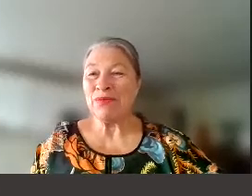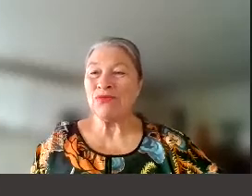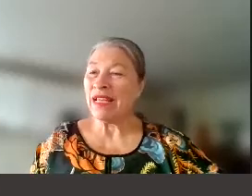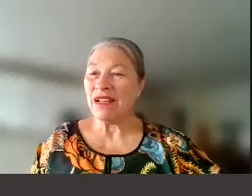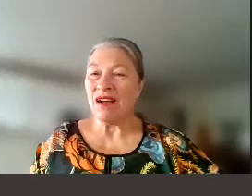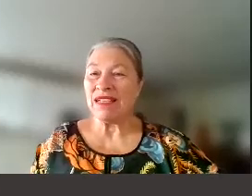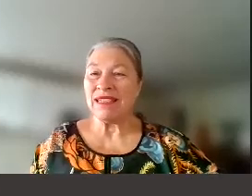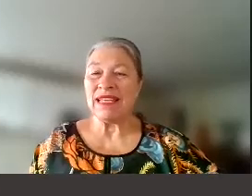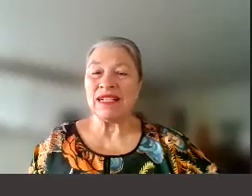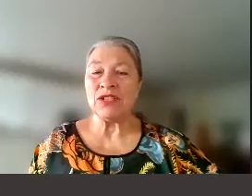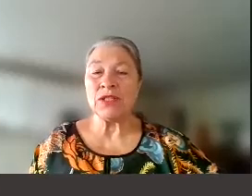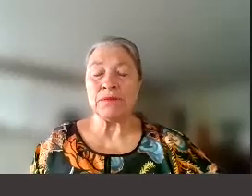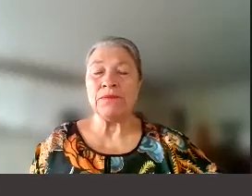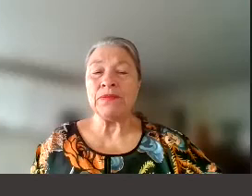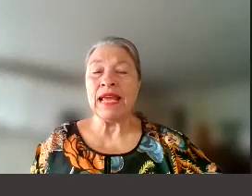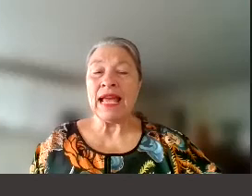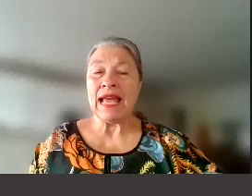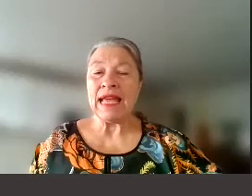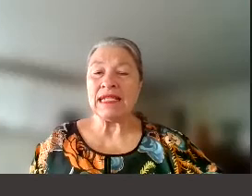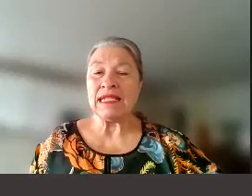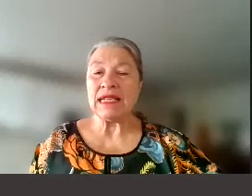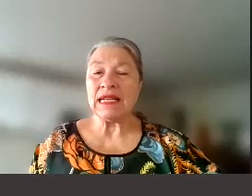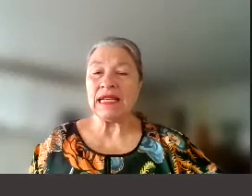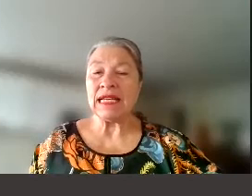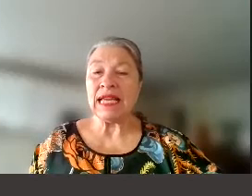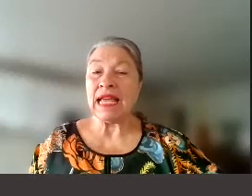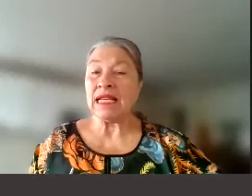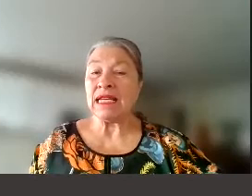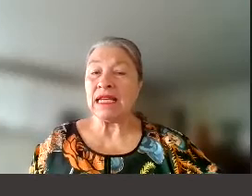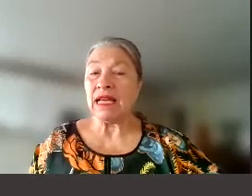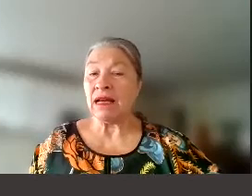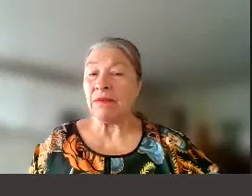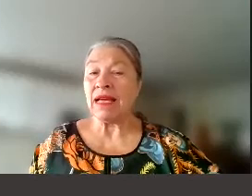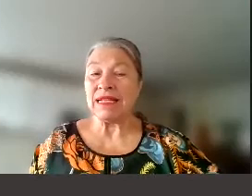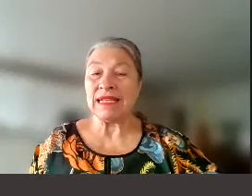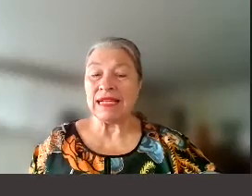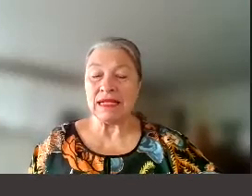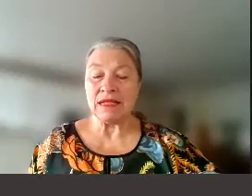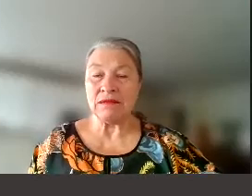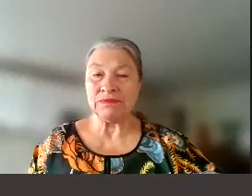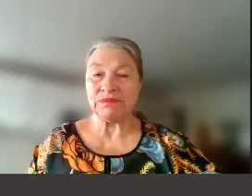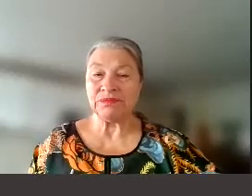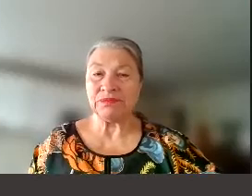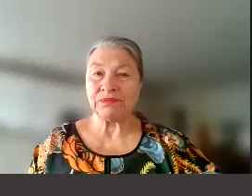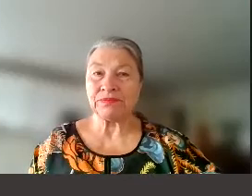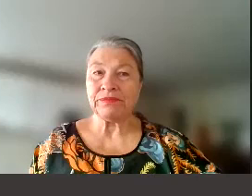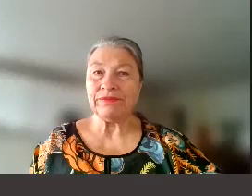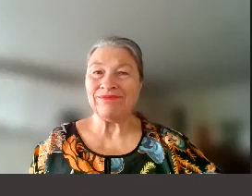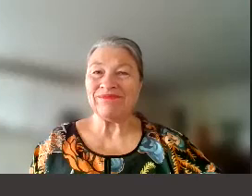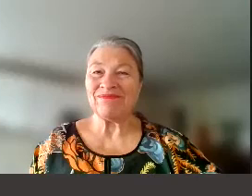that people recognise the English and can understand it.